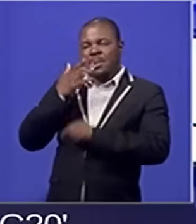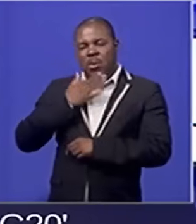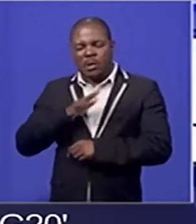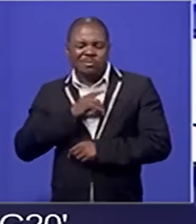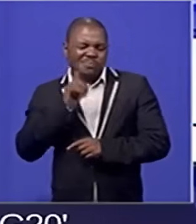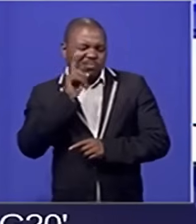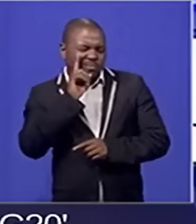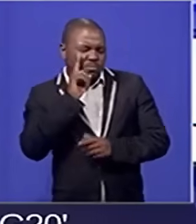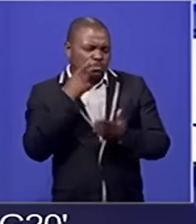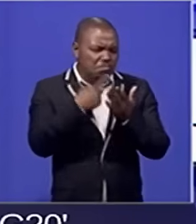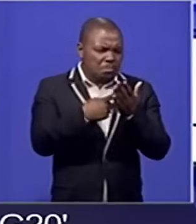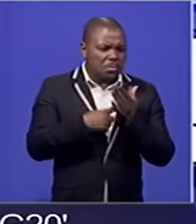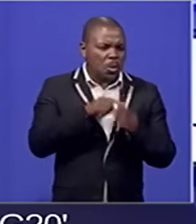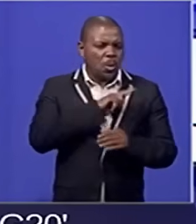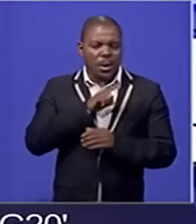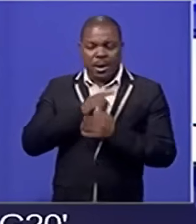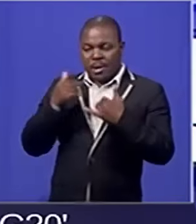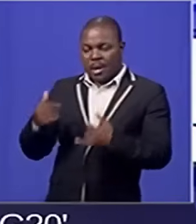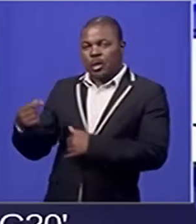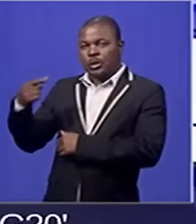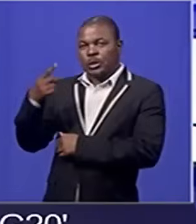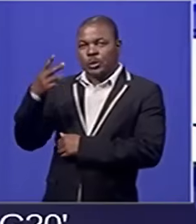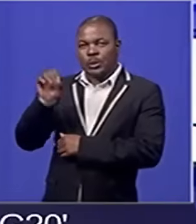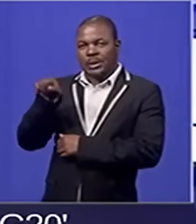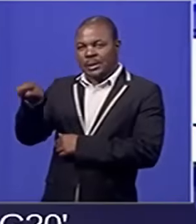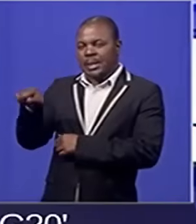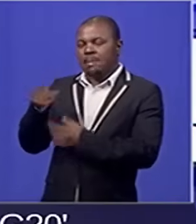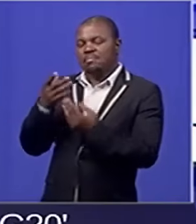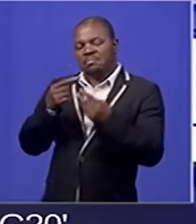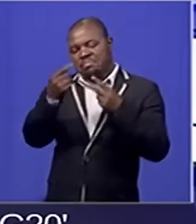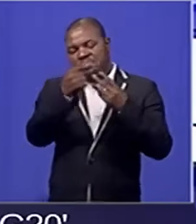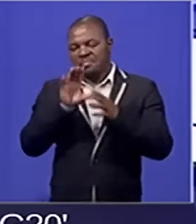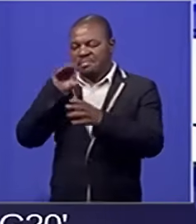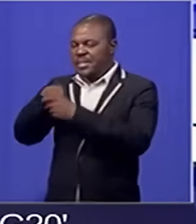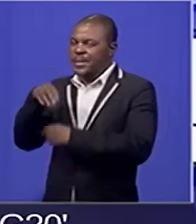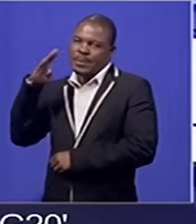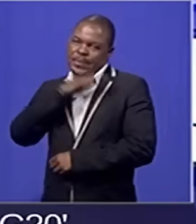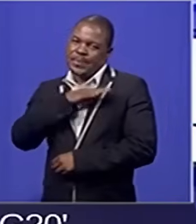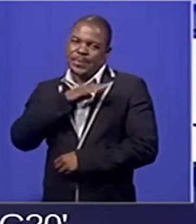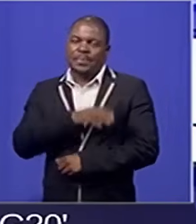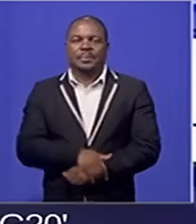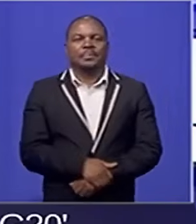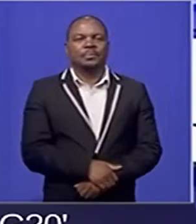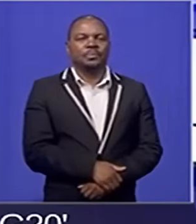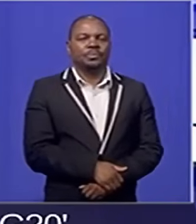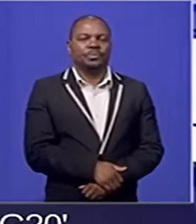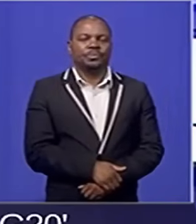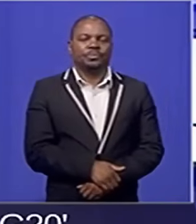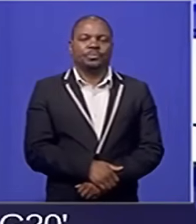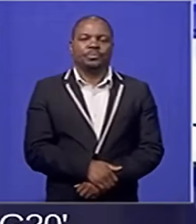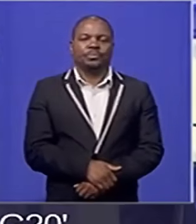ba rego ga se tša akaretšwa kopanong ya seboka ya maloko a G20 mo mafelelong a beke.